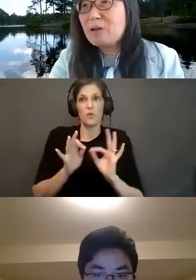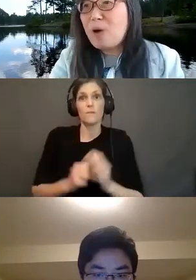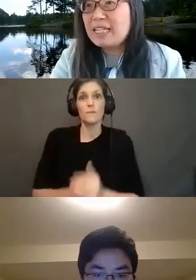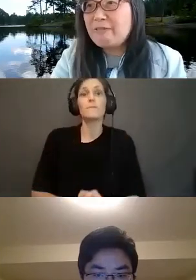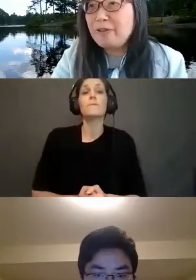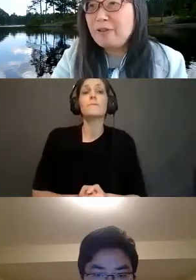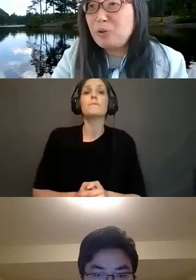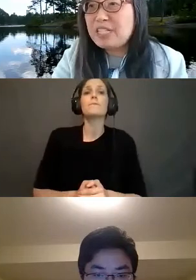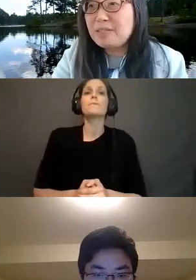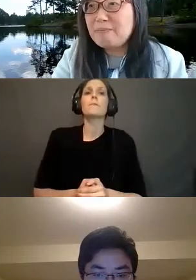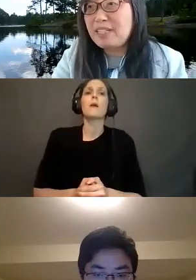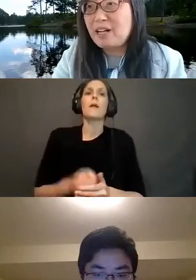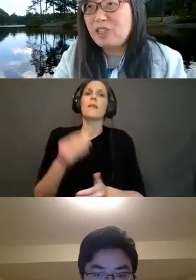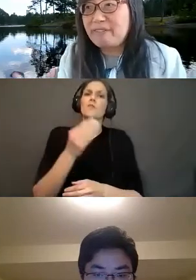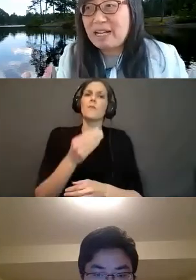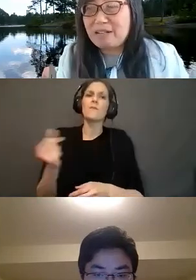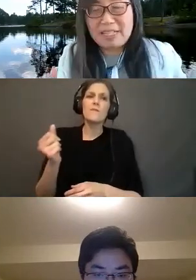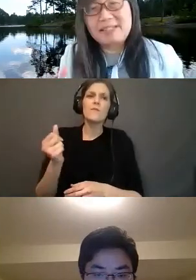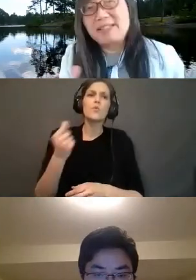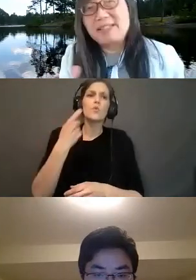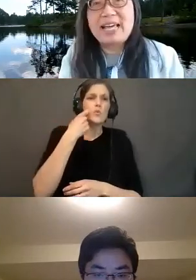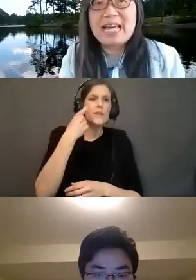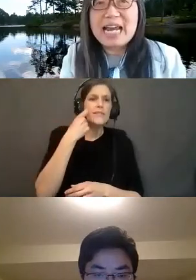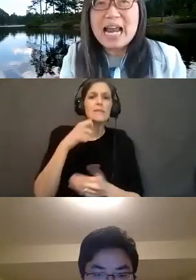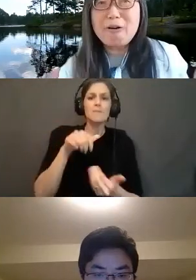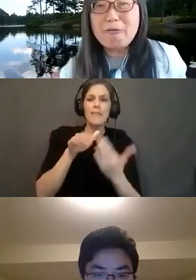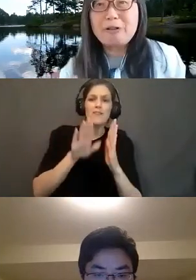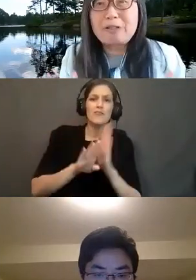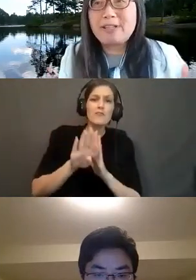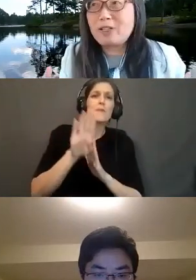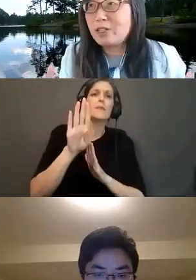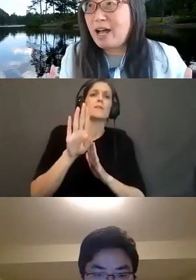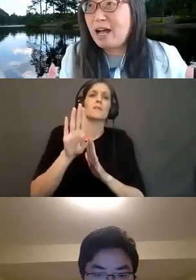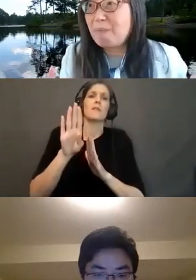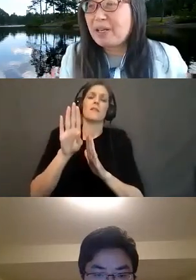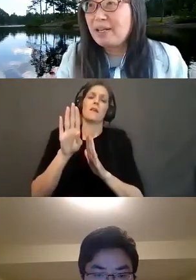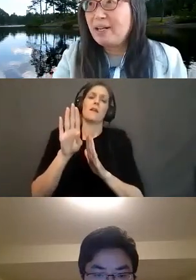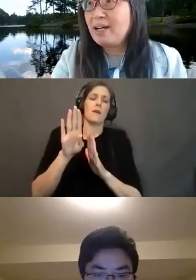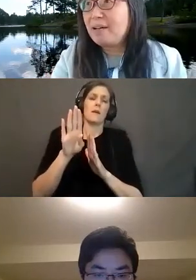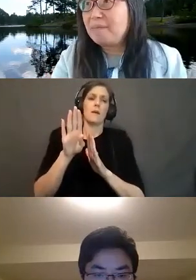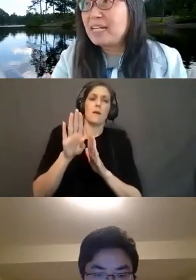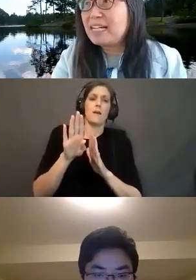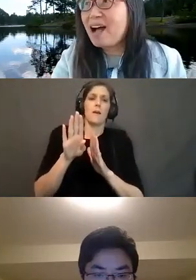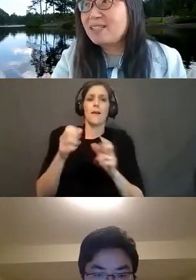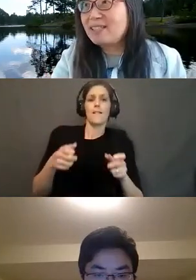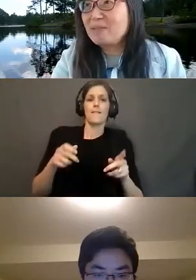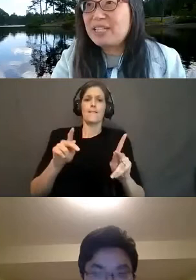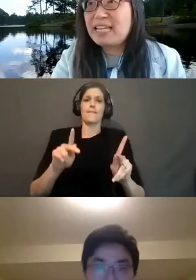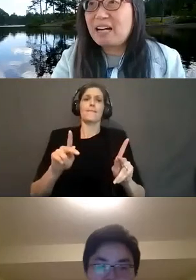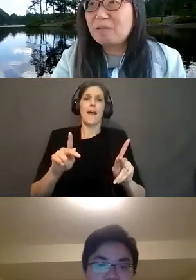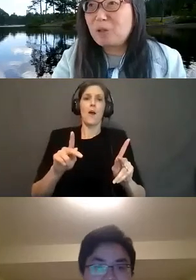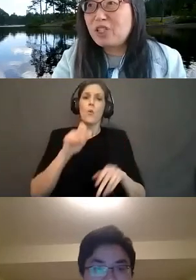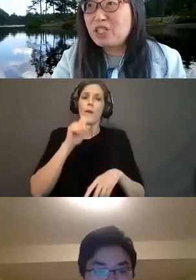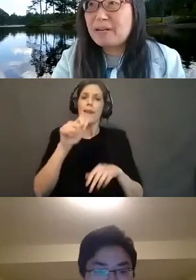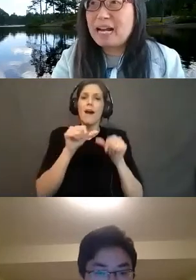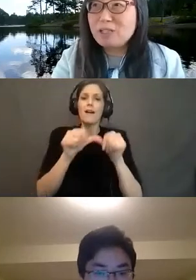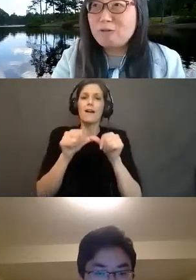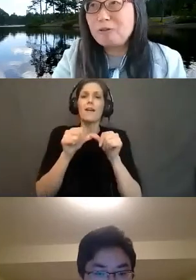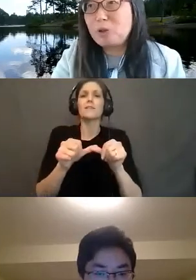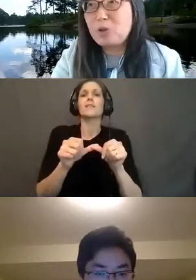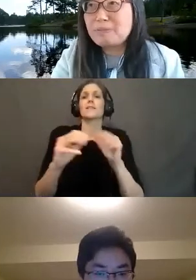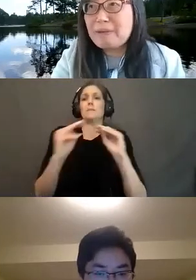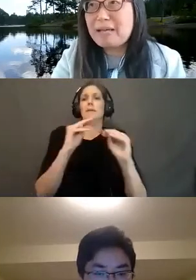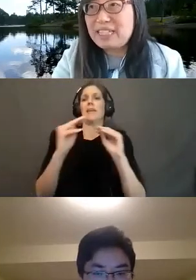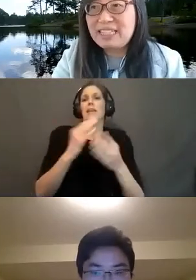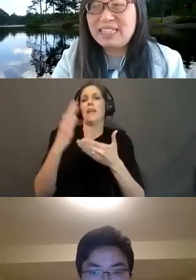there are quite a few recent methodological developments that allow for such non-constant mediated outcome relationship, allows